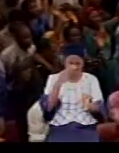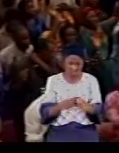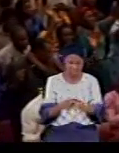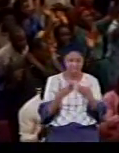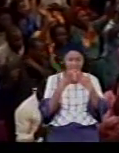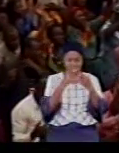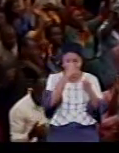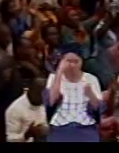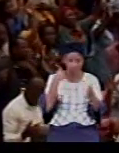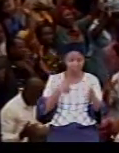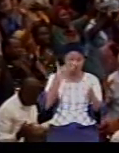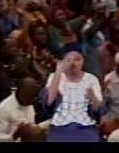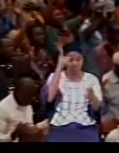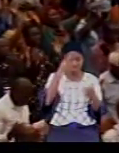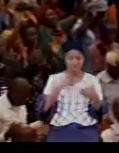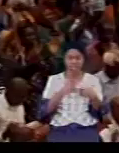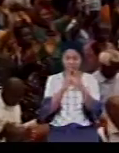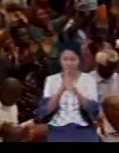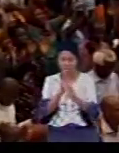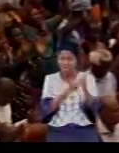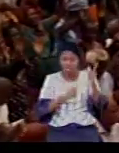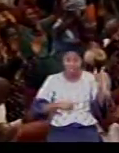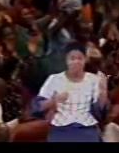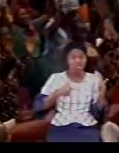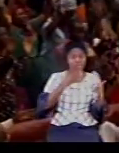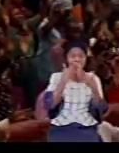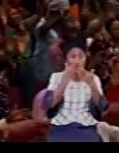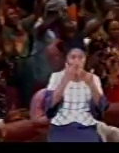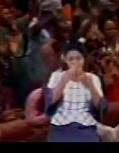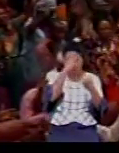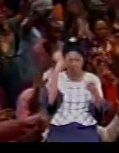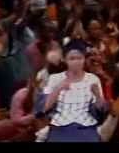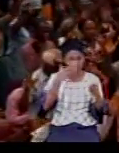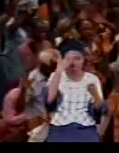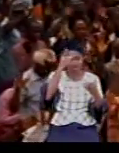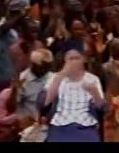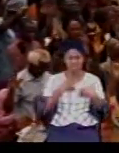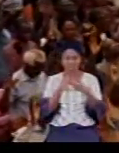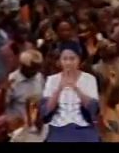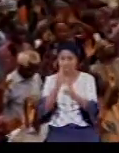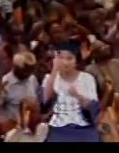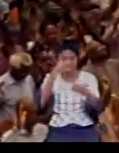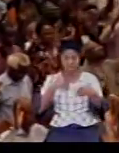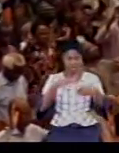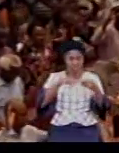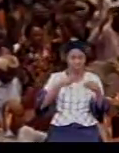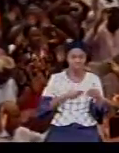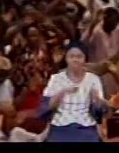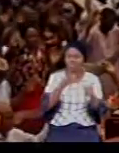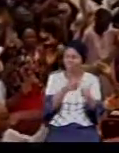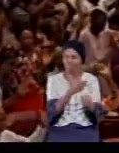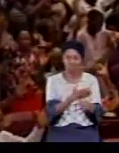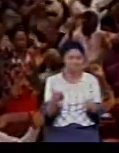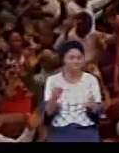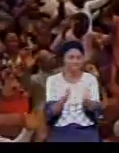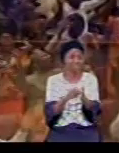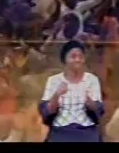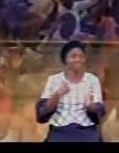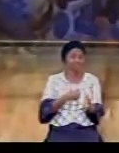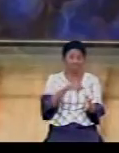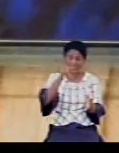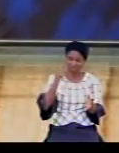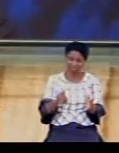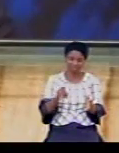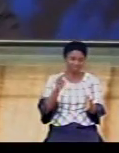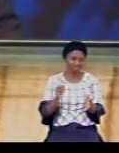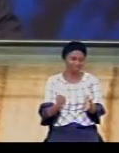have answered. Lord, we thank you because we know you have answered. You have given us everything we need.